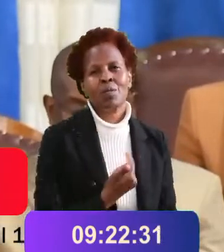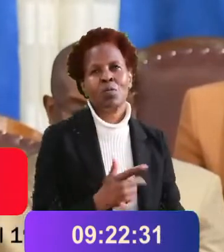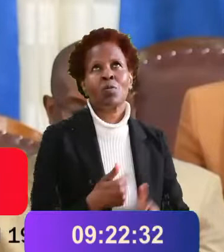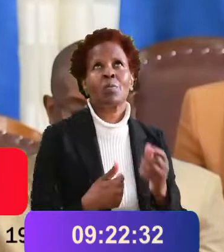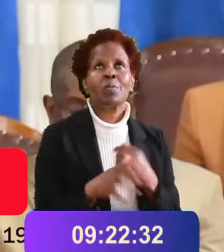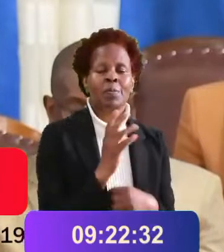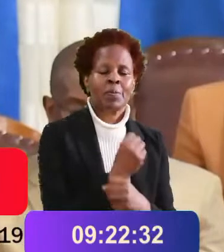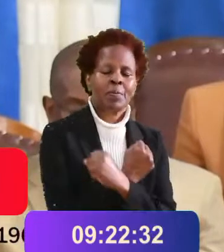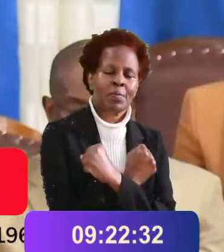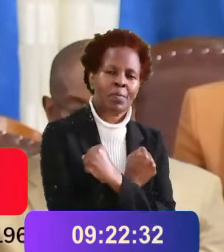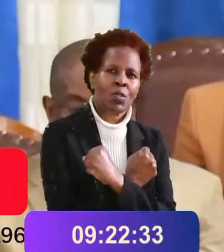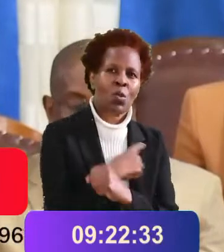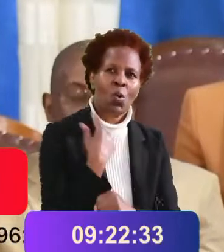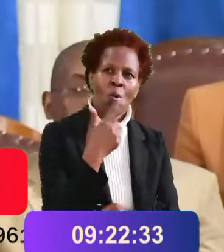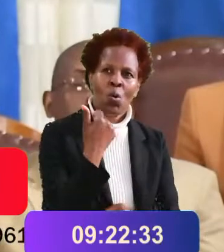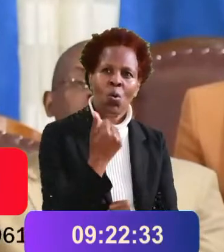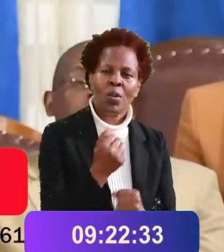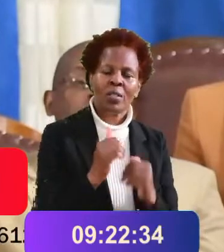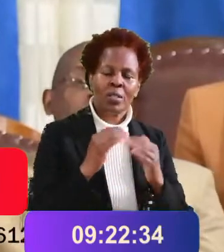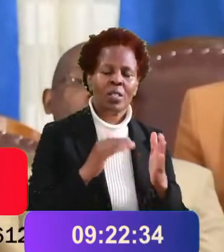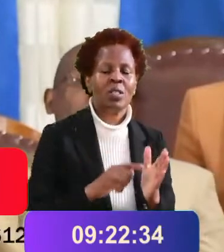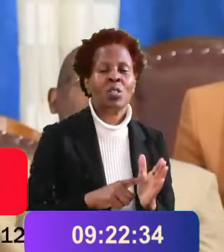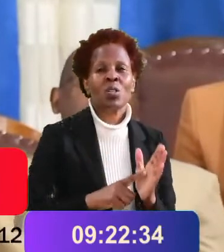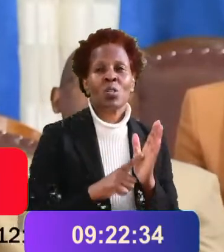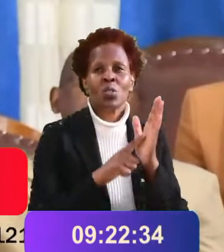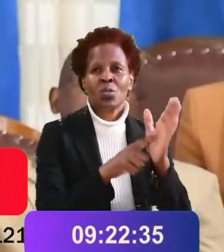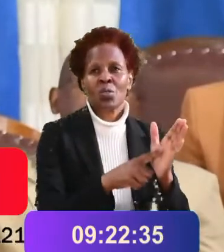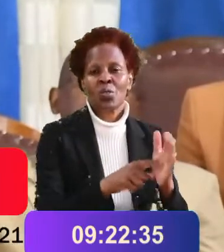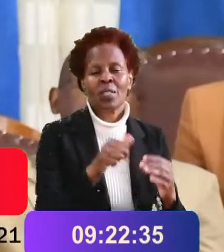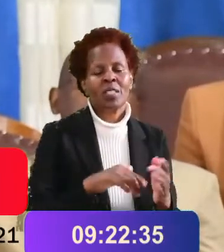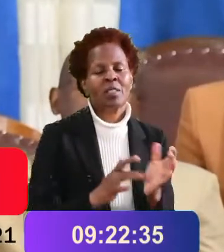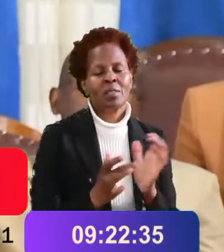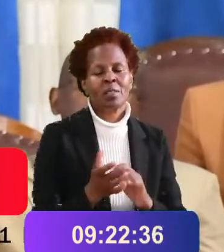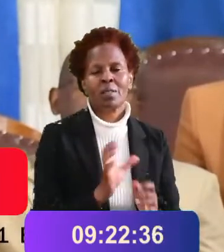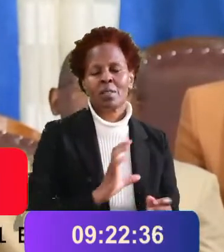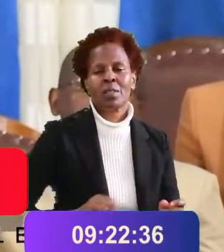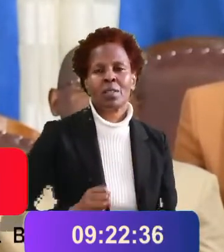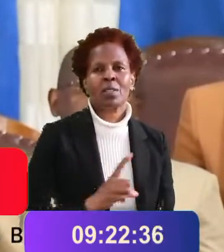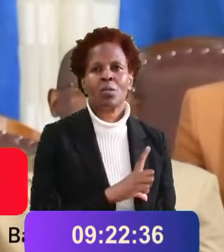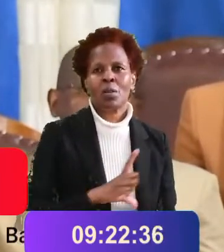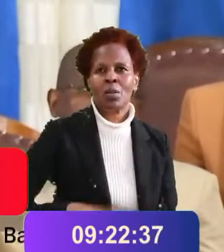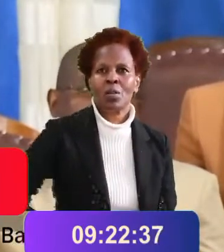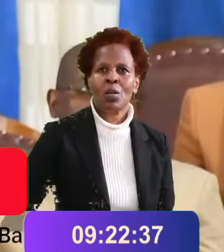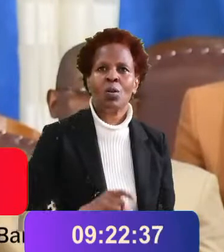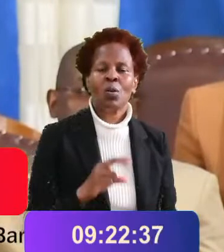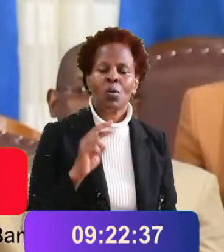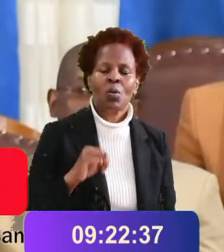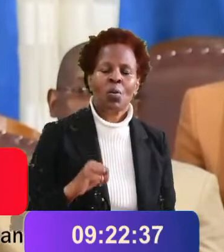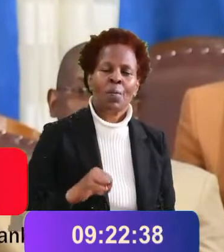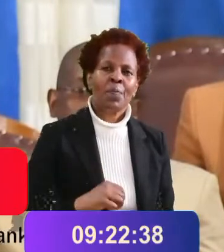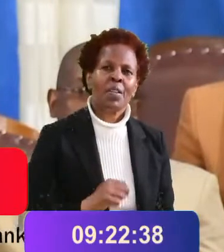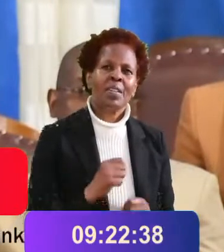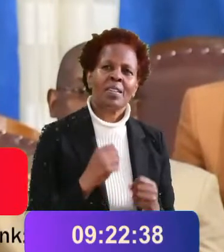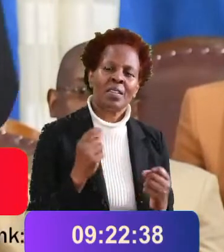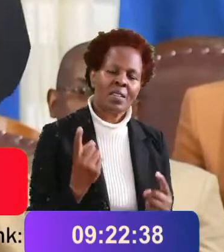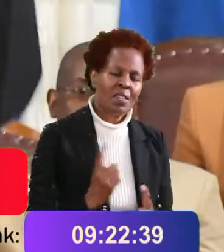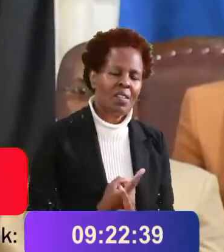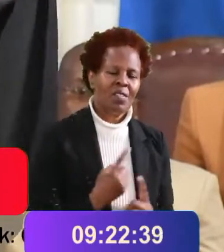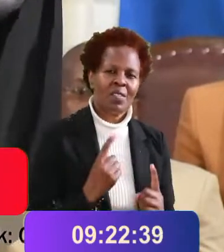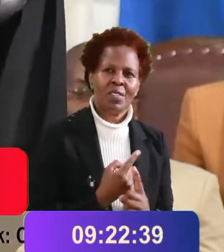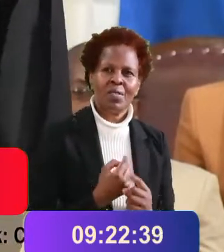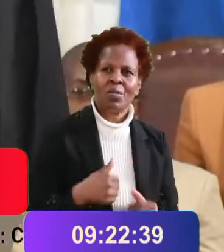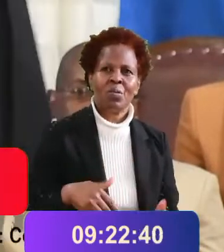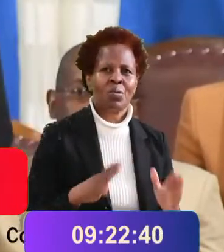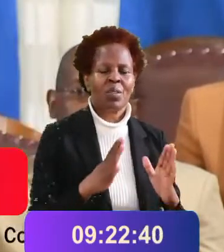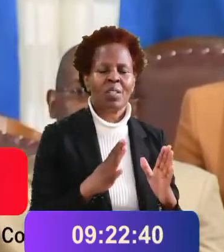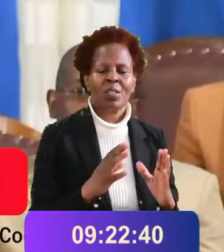the love of God who is revealed in Christ Jesus our Lord. Now, Paul, in a circumstance of distress,